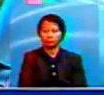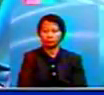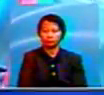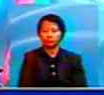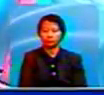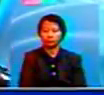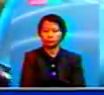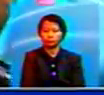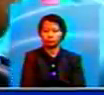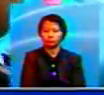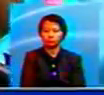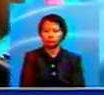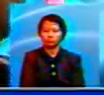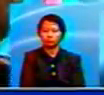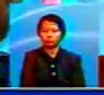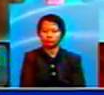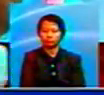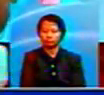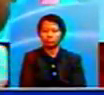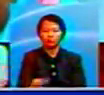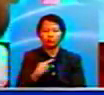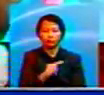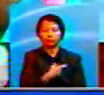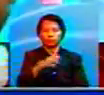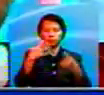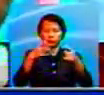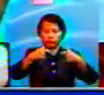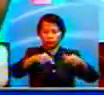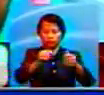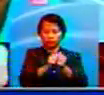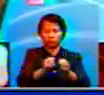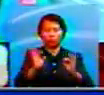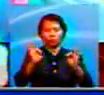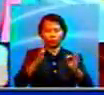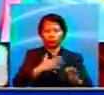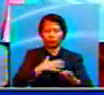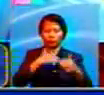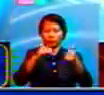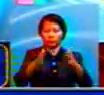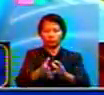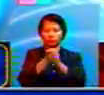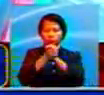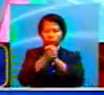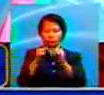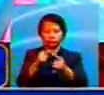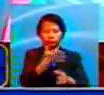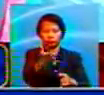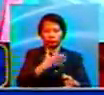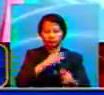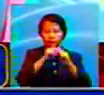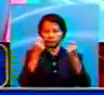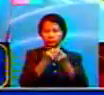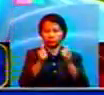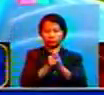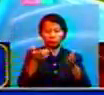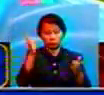We play 14 games in 41 days. This is incredible by my players. So congratulations to them. Maybe we should win with